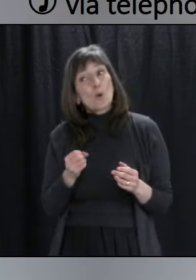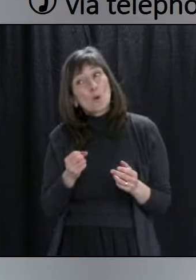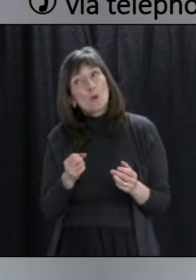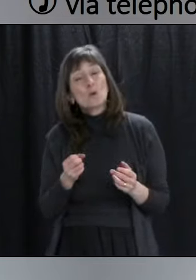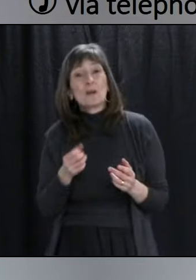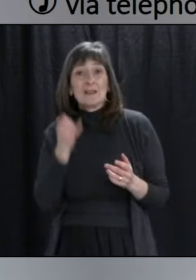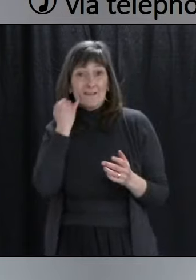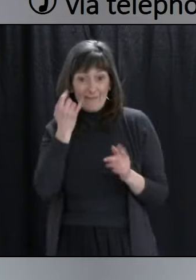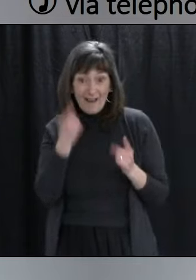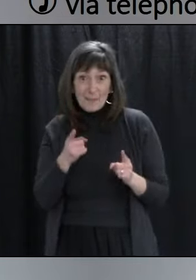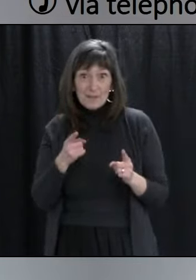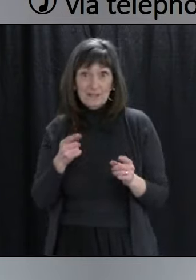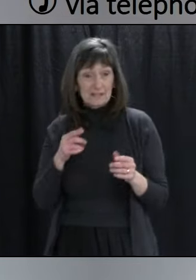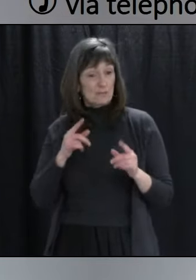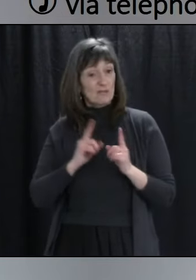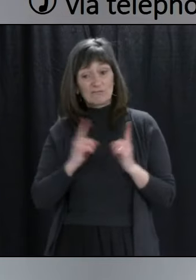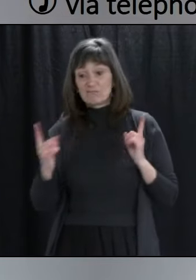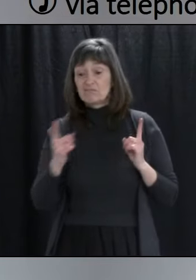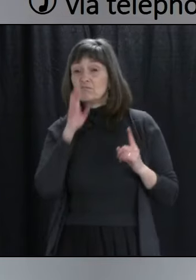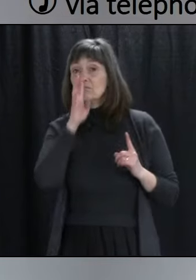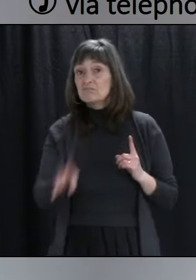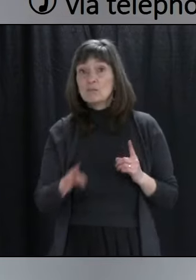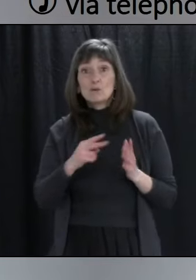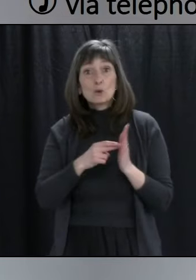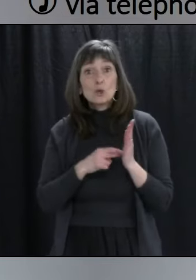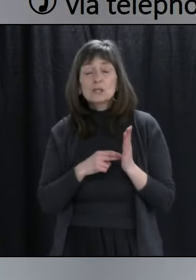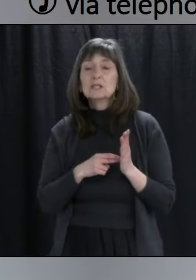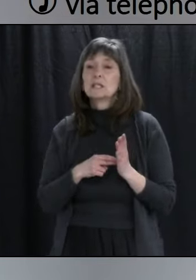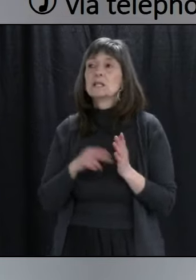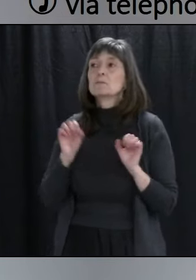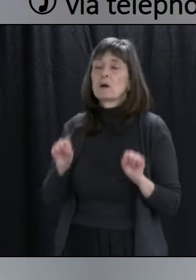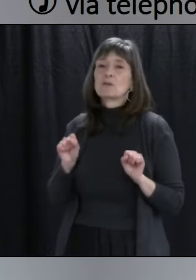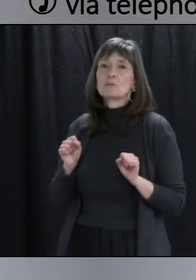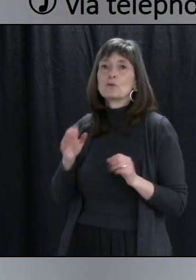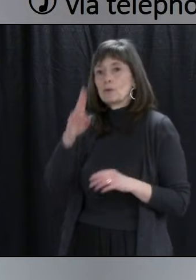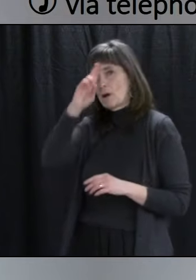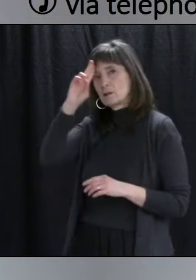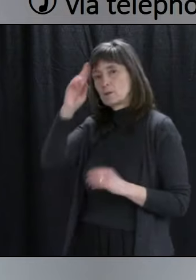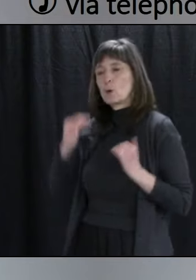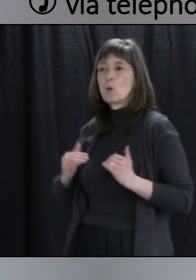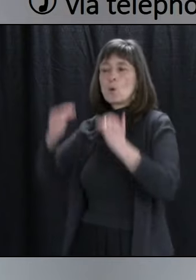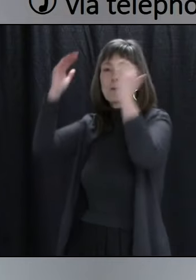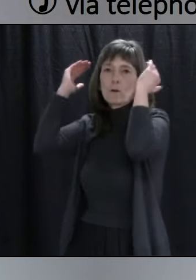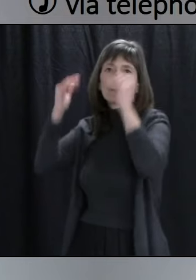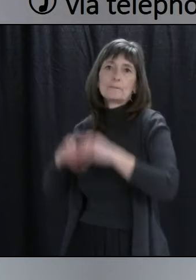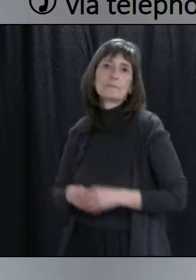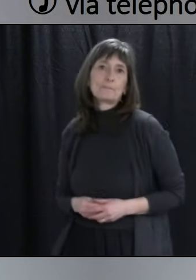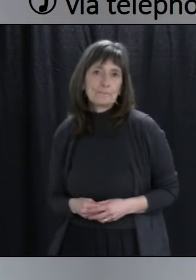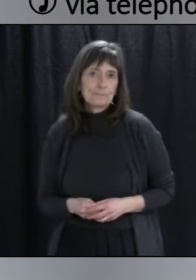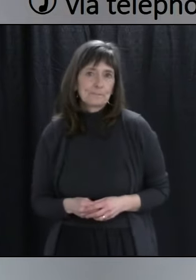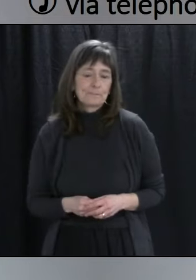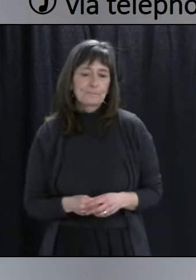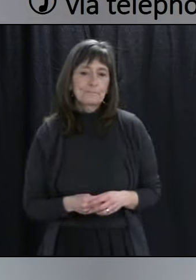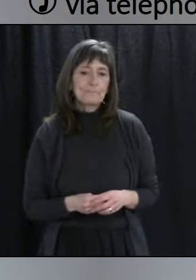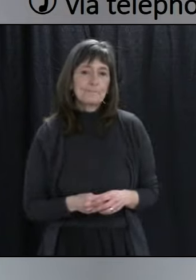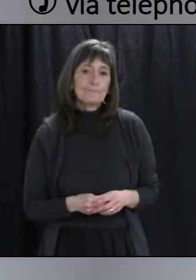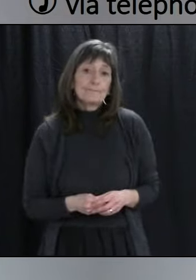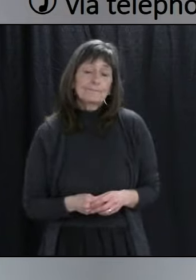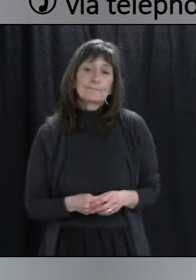significant challenge for our healthcare institutions, even with their significantly available bed numbers, in actually meeting the